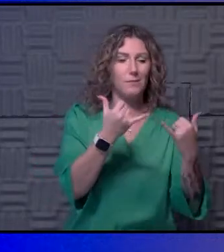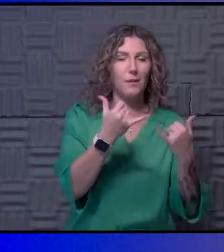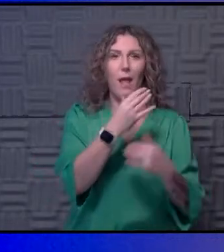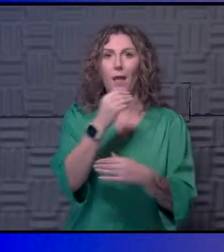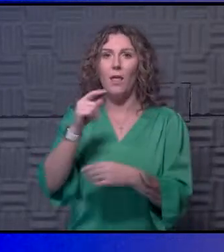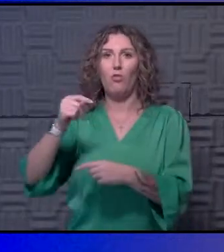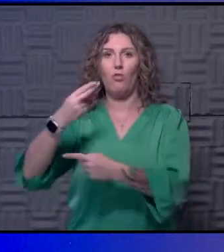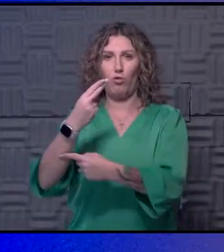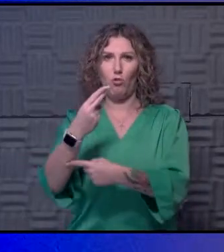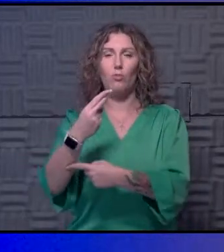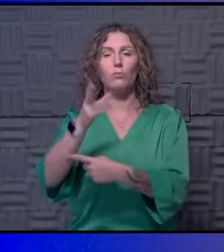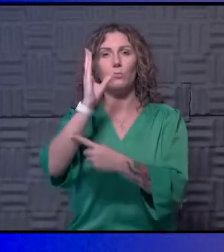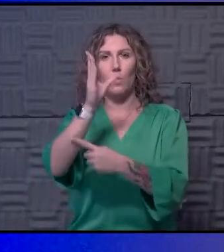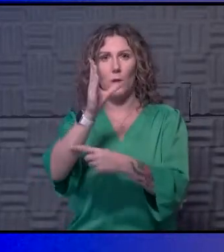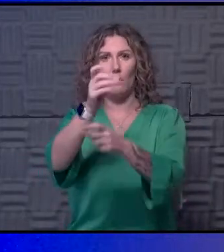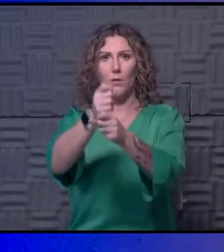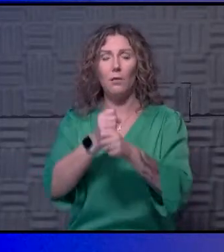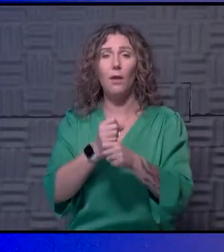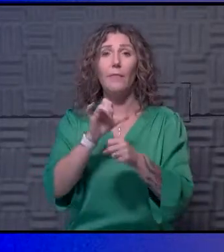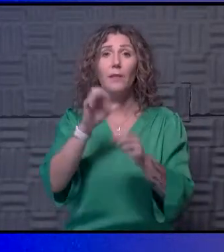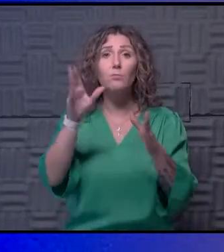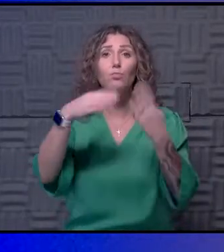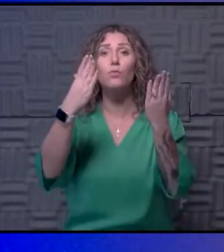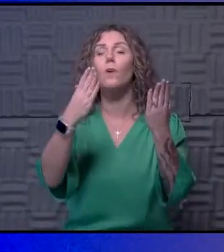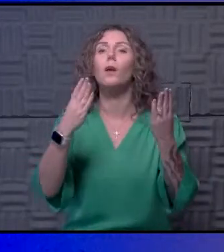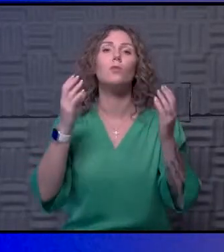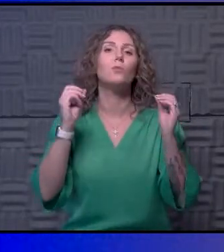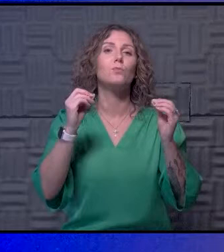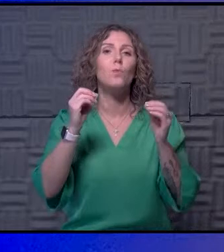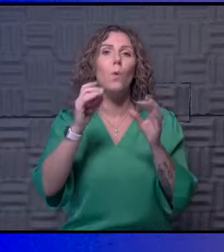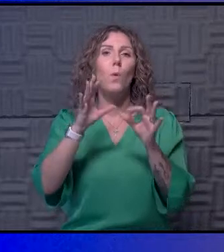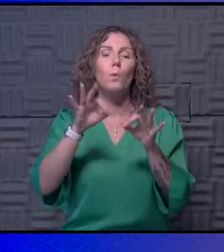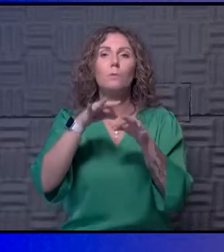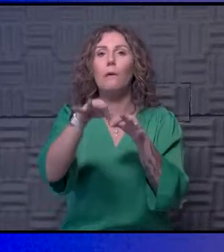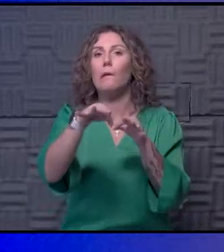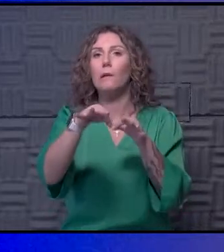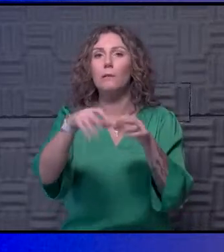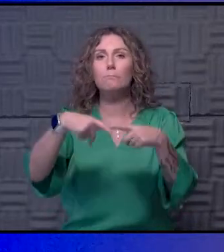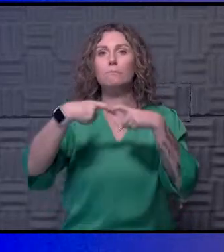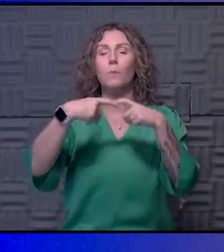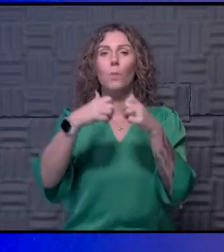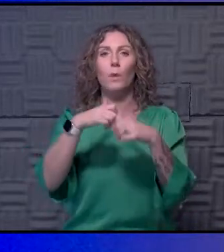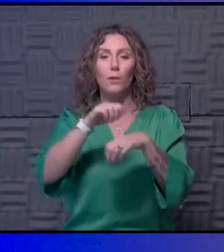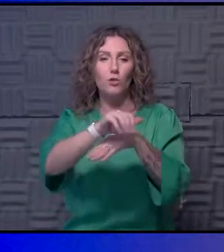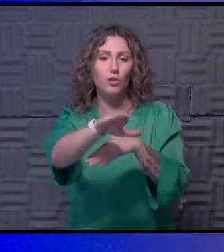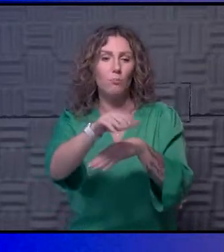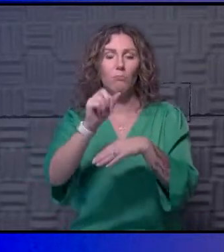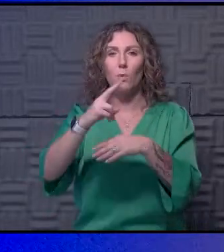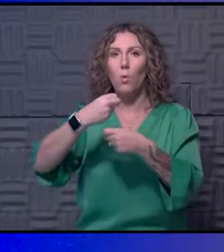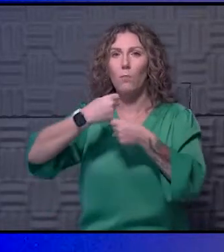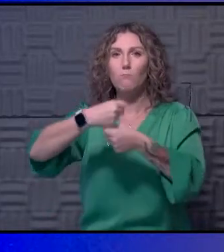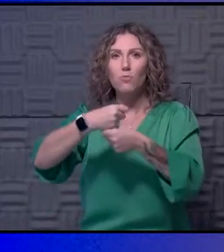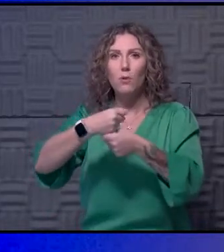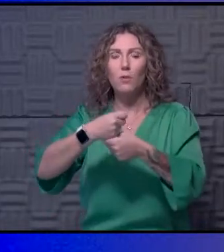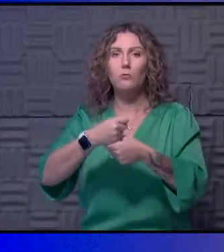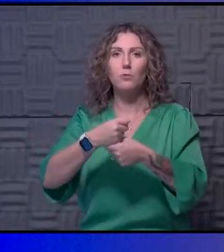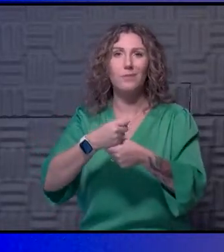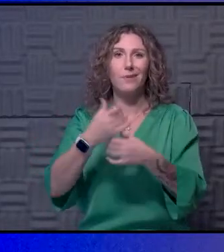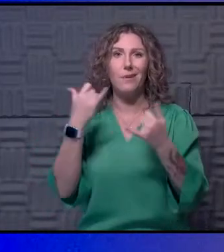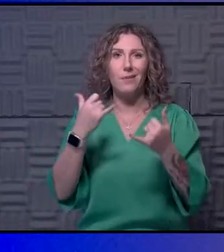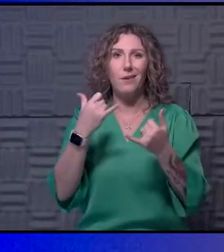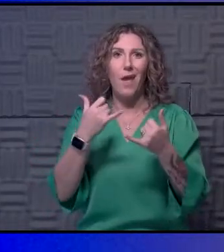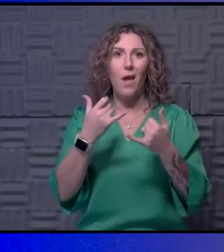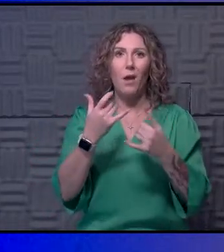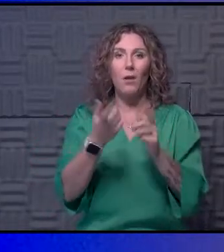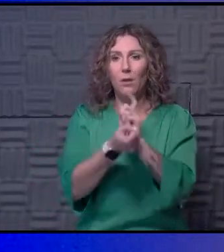and Thursday. And that's provided that there aren't delays in shipping, there aren't delays in production as we move into 2021 now, and the